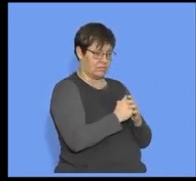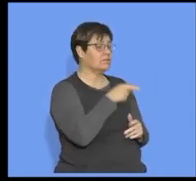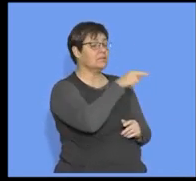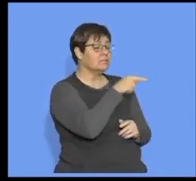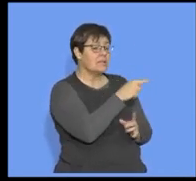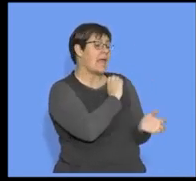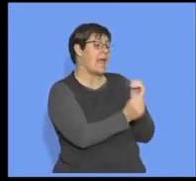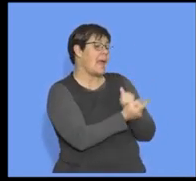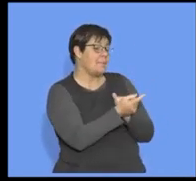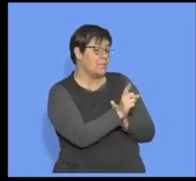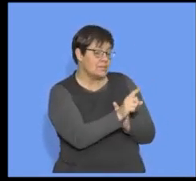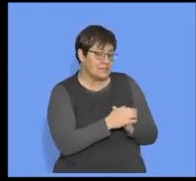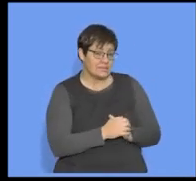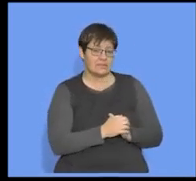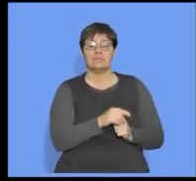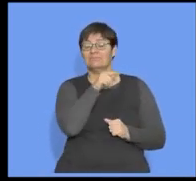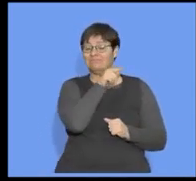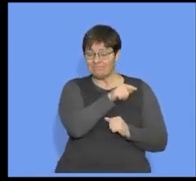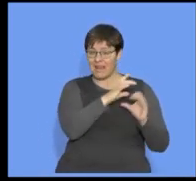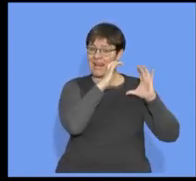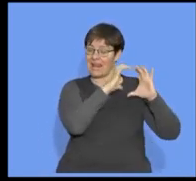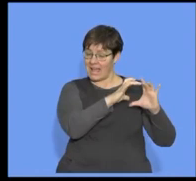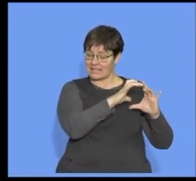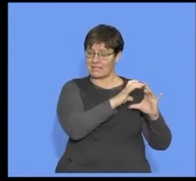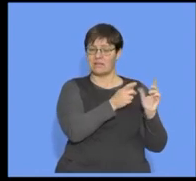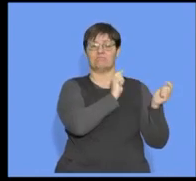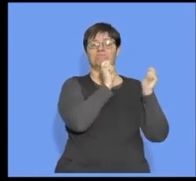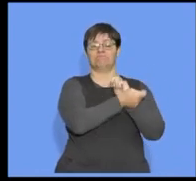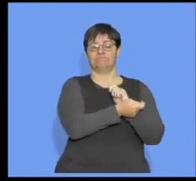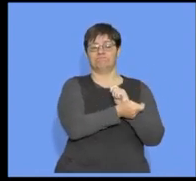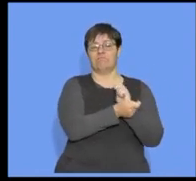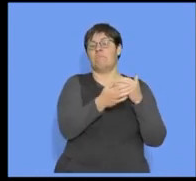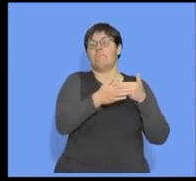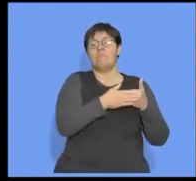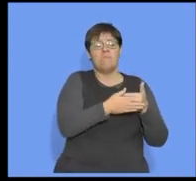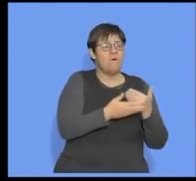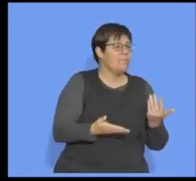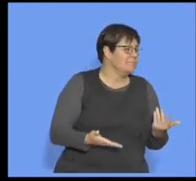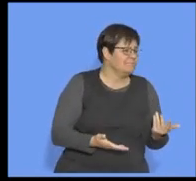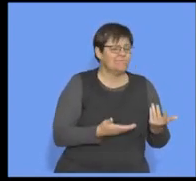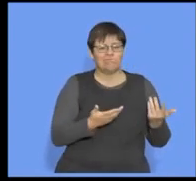lens in that case? Then the lens will become more